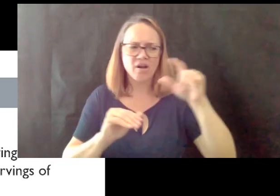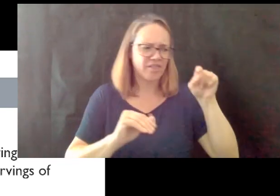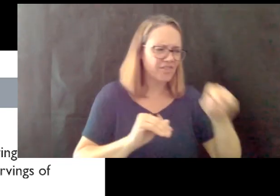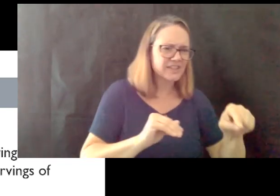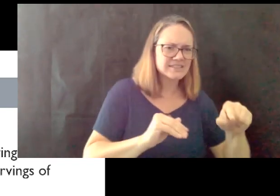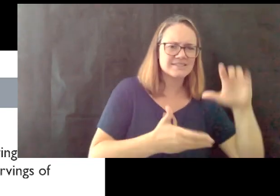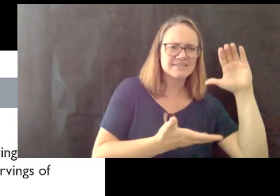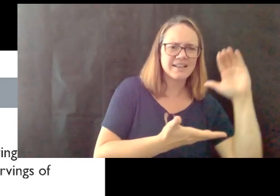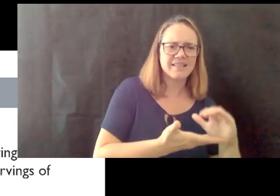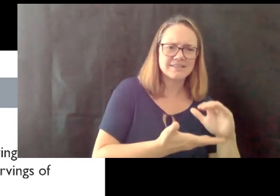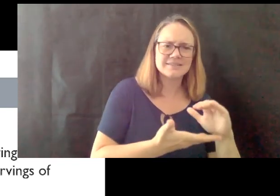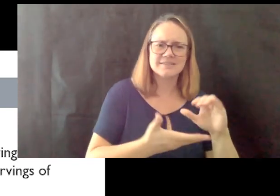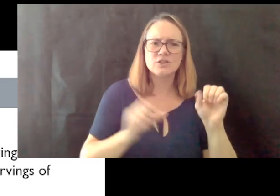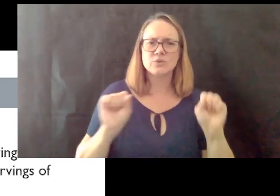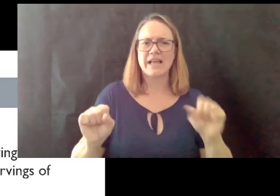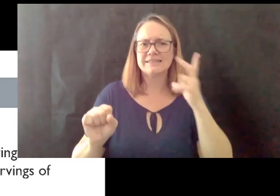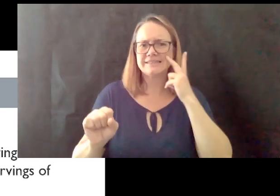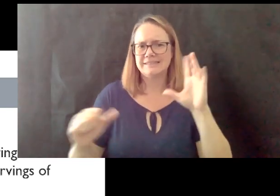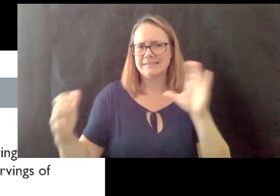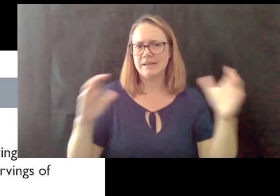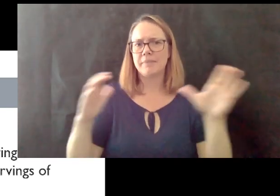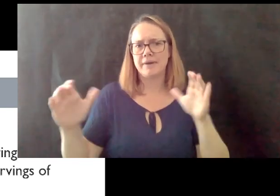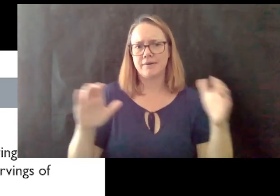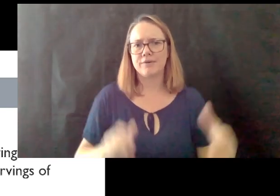how everything's related to each other.